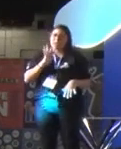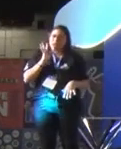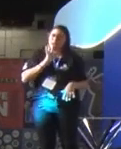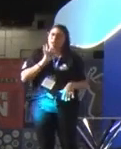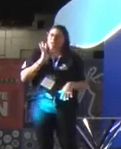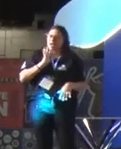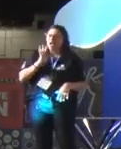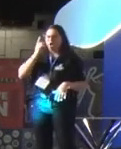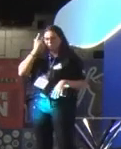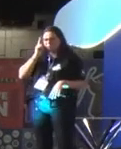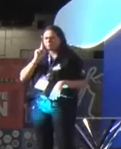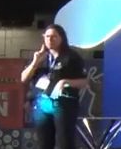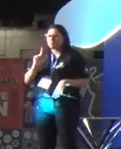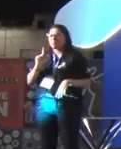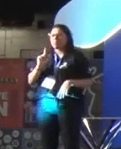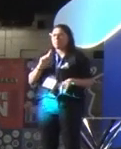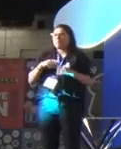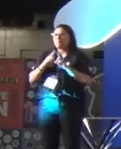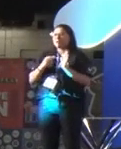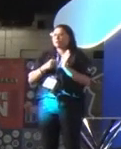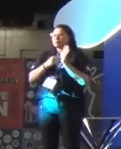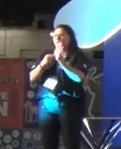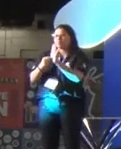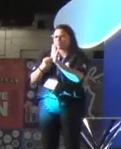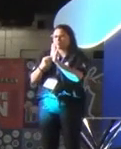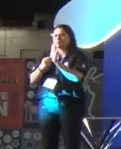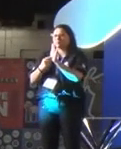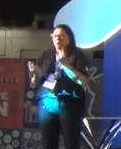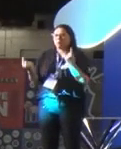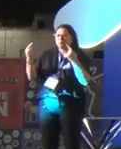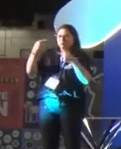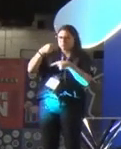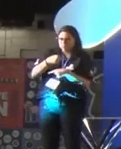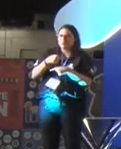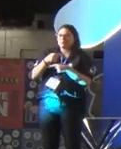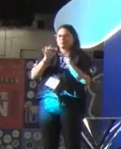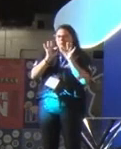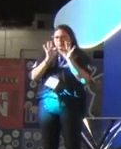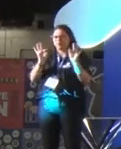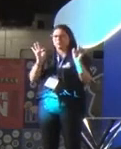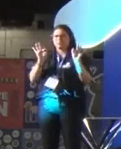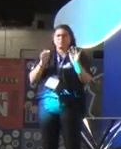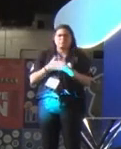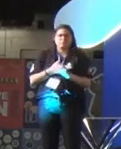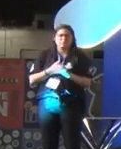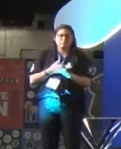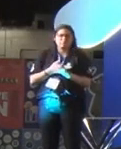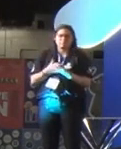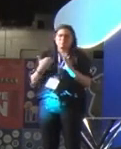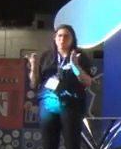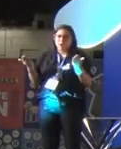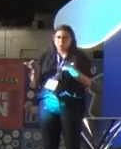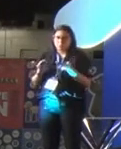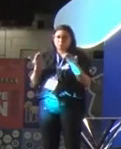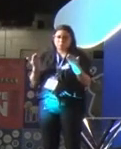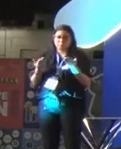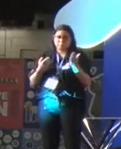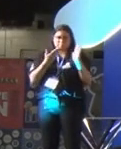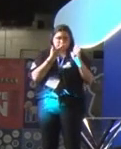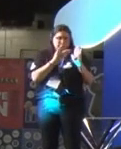them both up in three sentences. Now, this is my penultimate point.